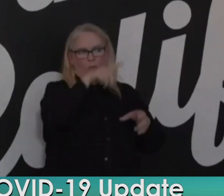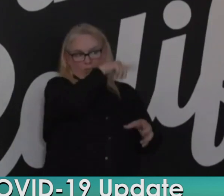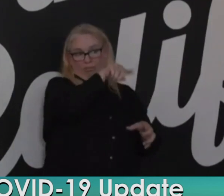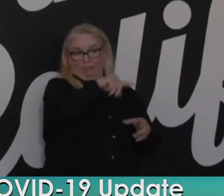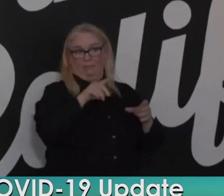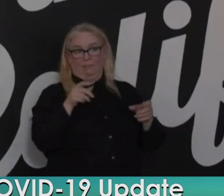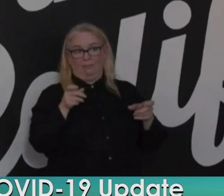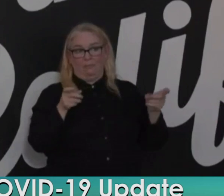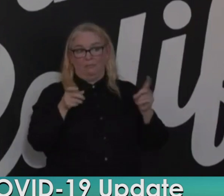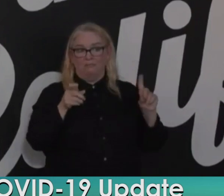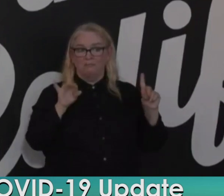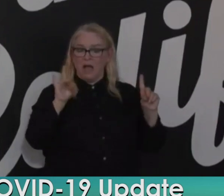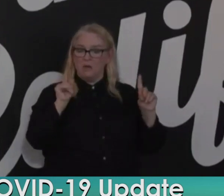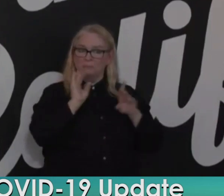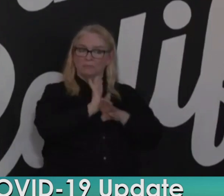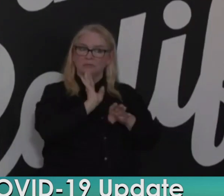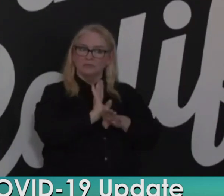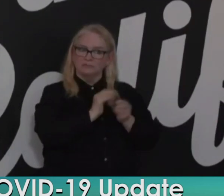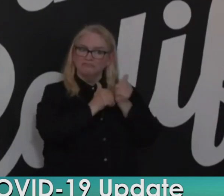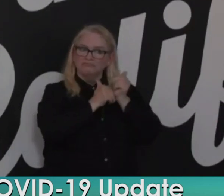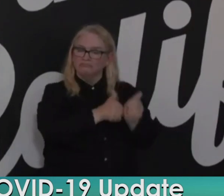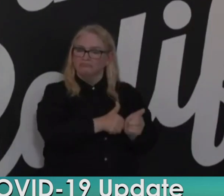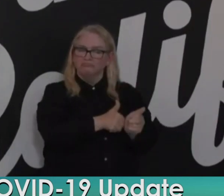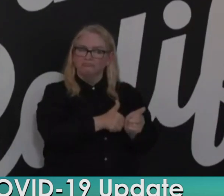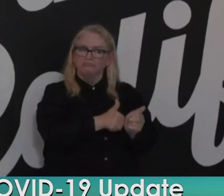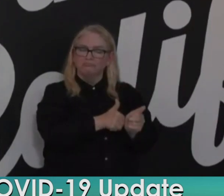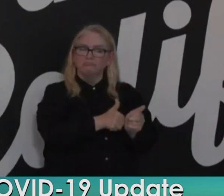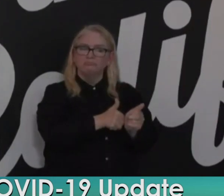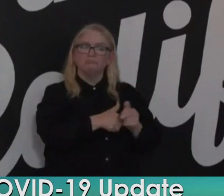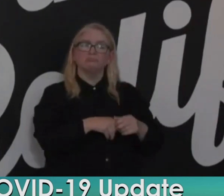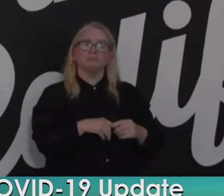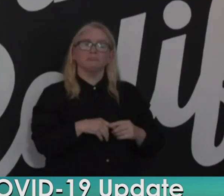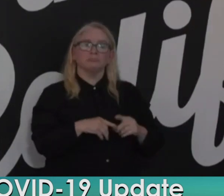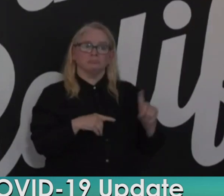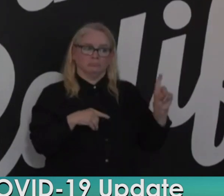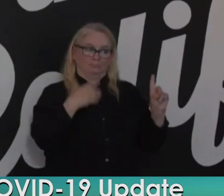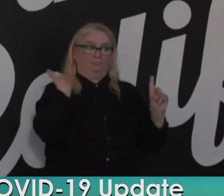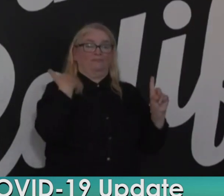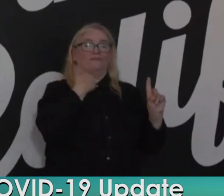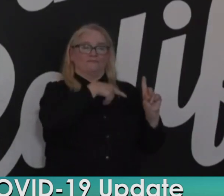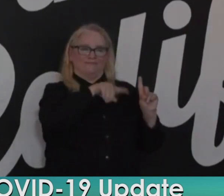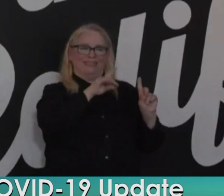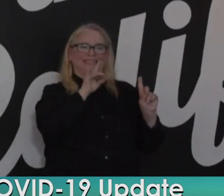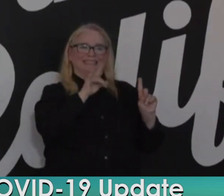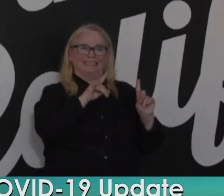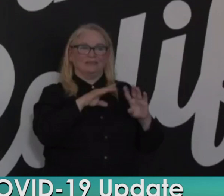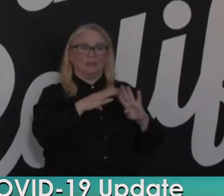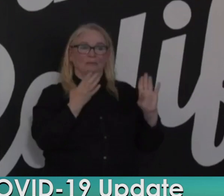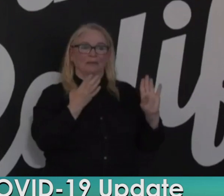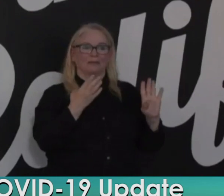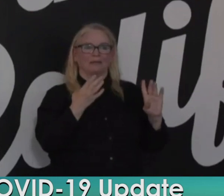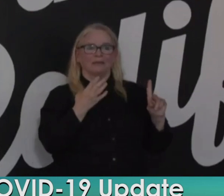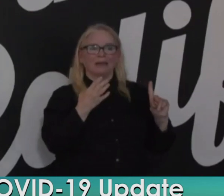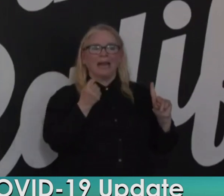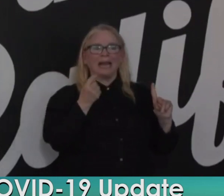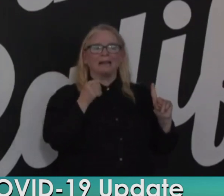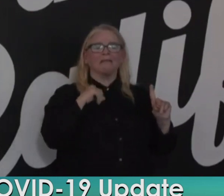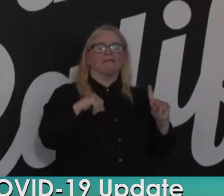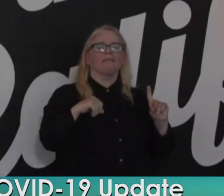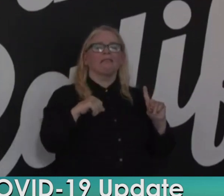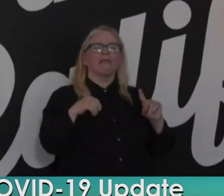81 businesses were open against the advice, counsel, and directive of their county health